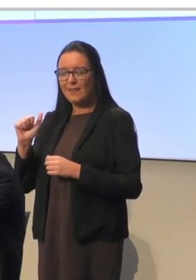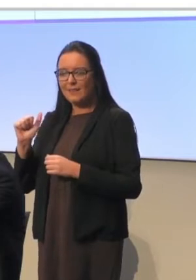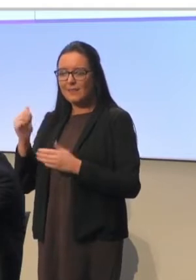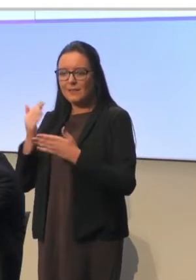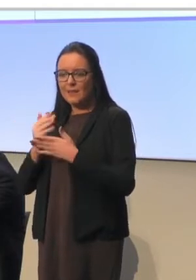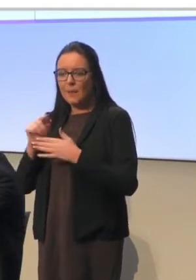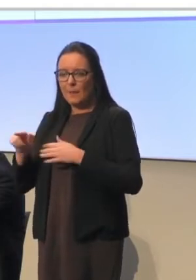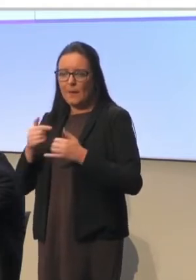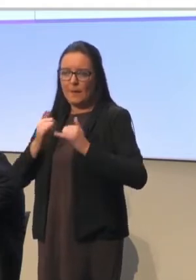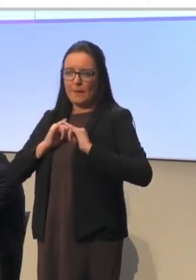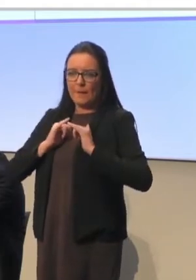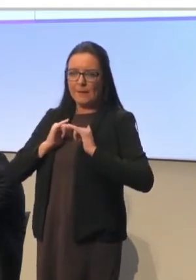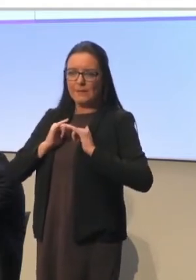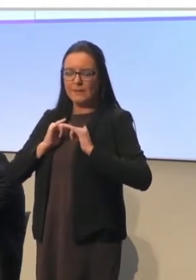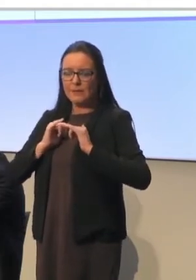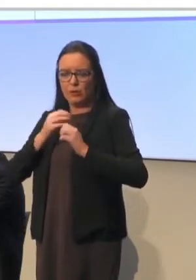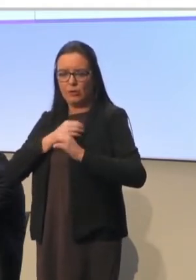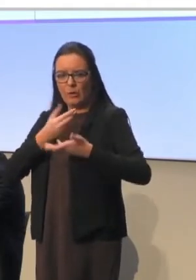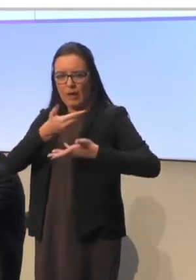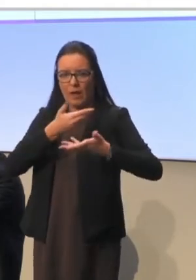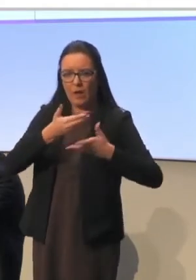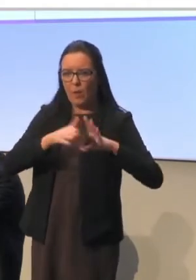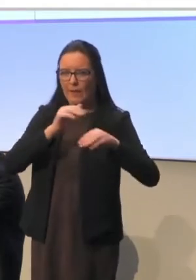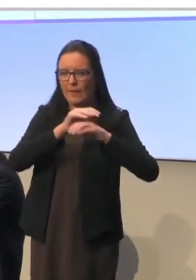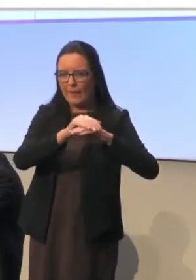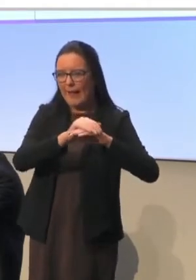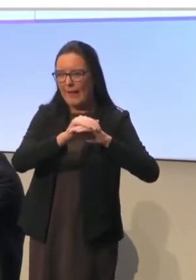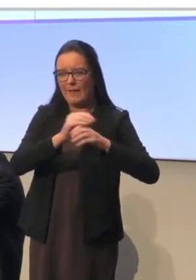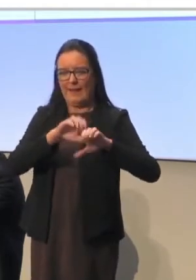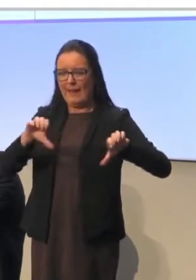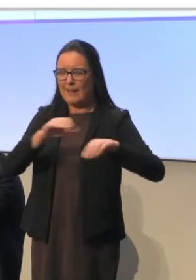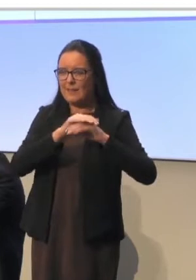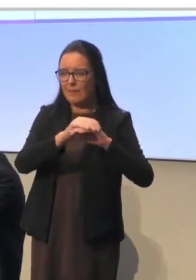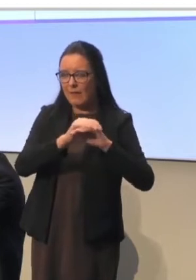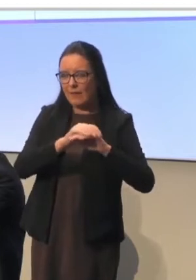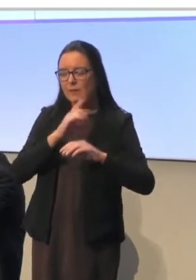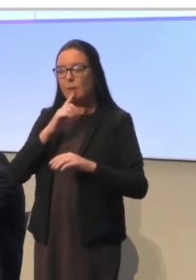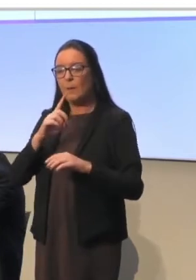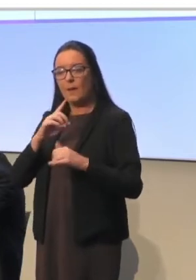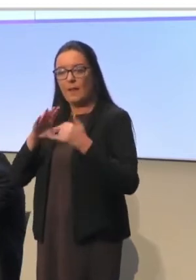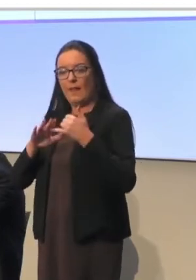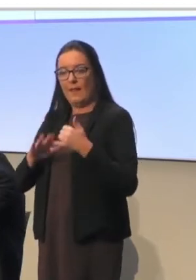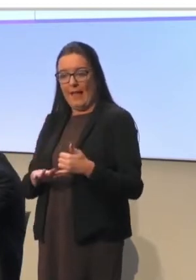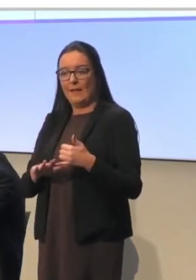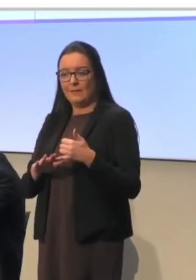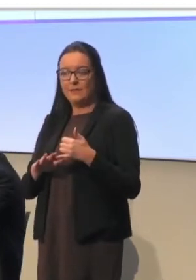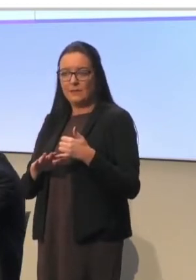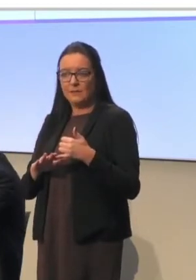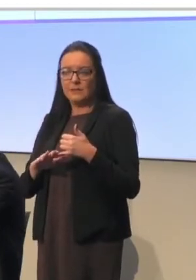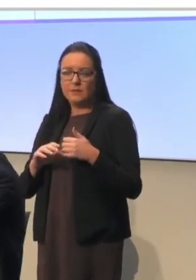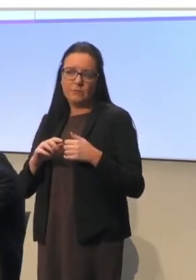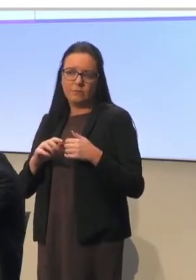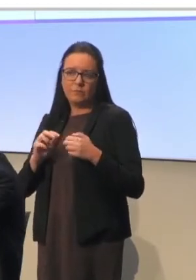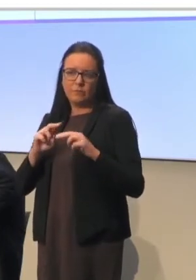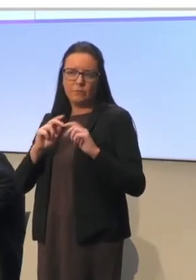with their classmates as they wanted to. And then finally, just students who felt that they weren't really treated in a